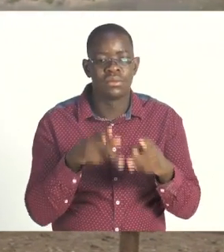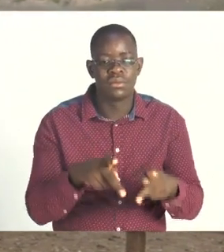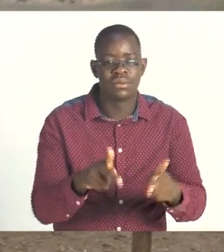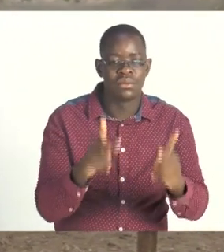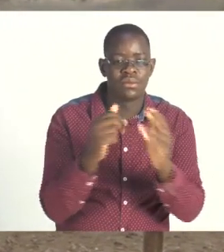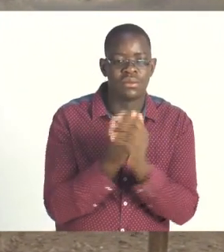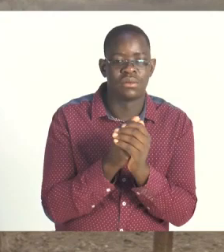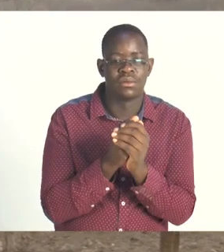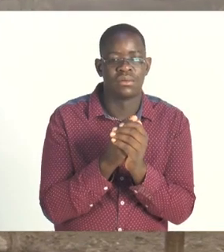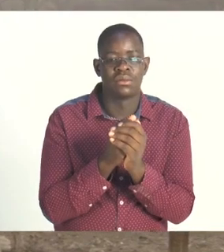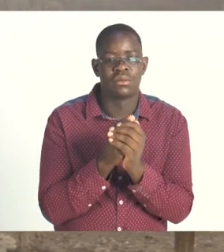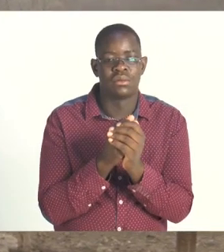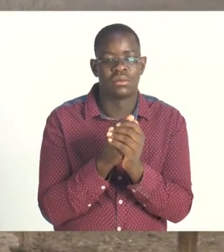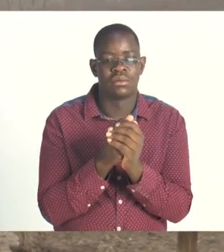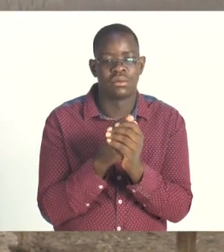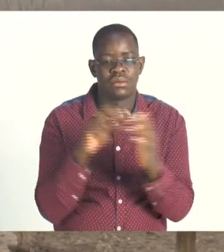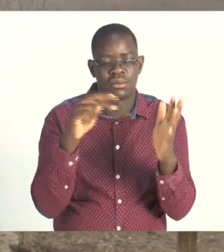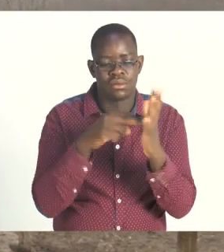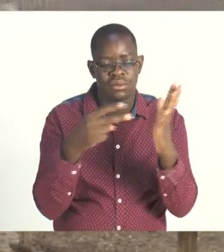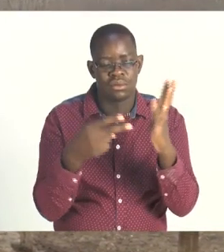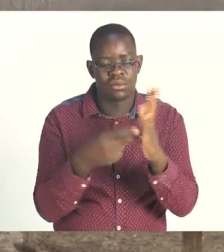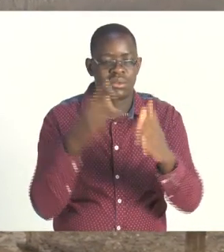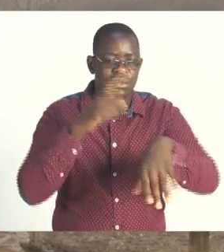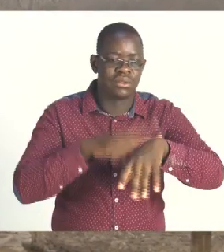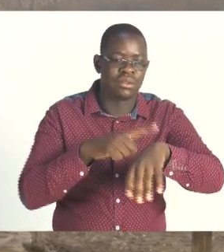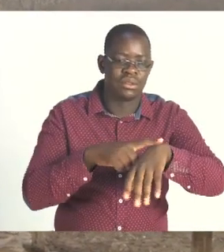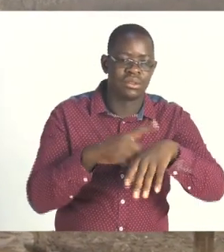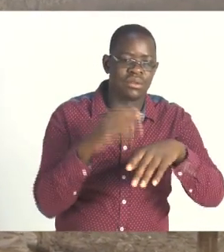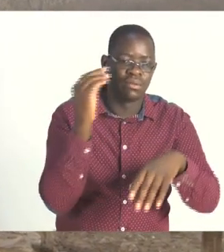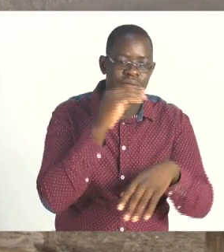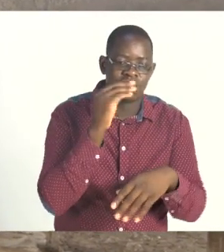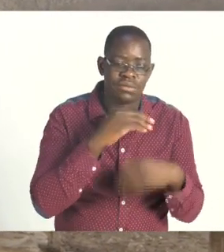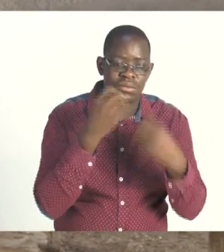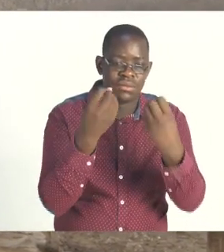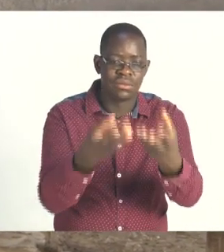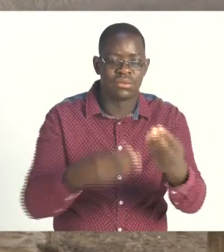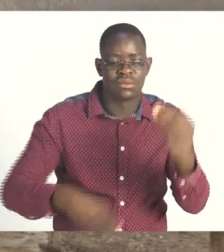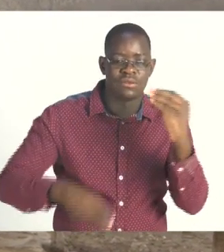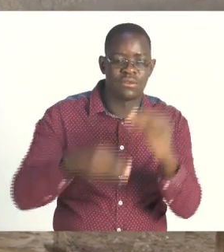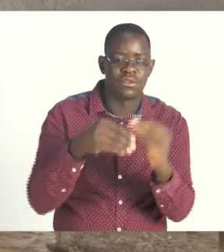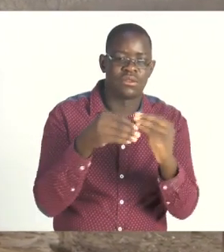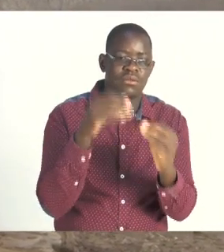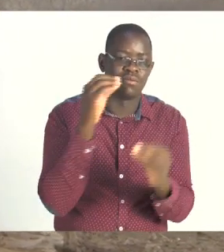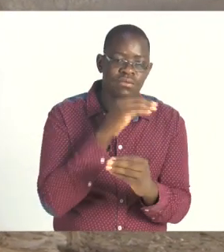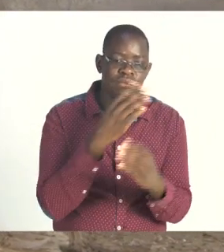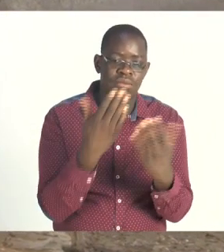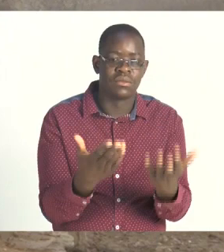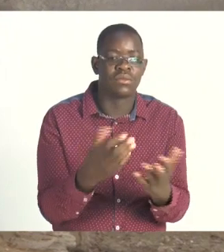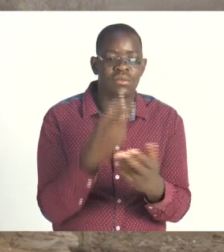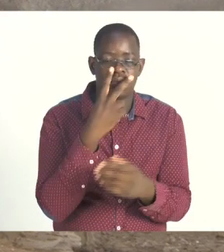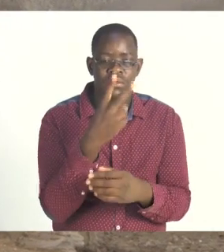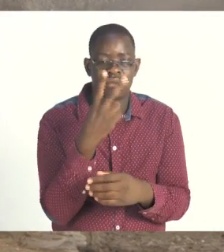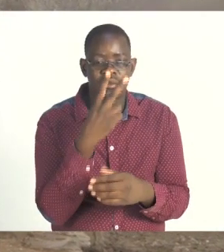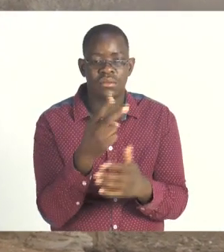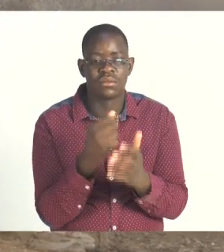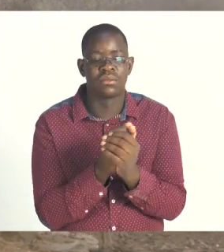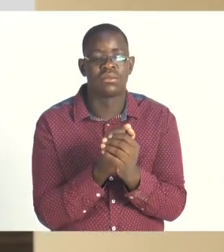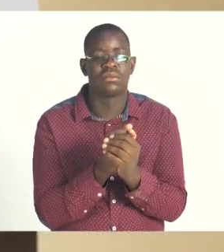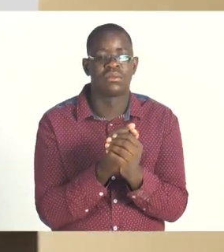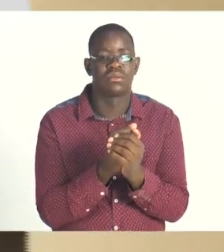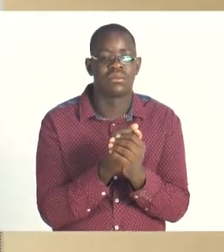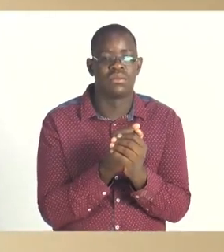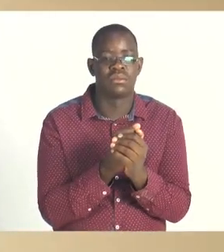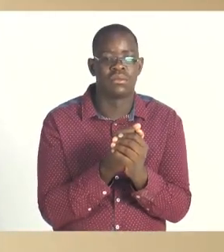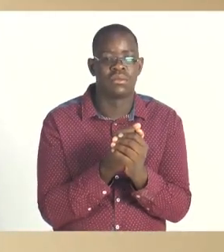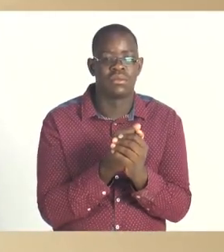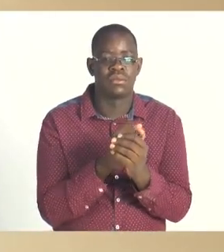in certain paddocks. Sometimes we also feed them rations in addition to their grazing. And that is what you have seen here in the feedlot.